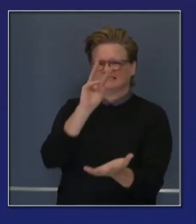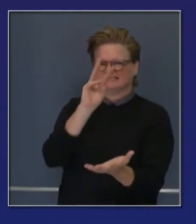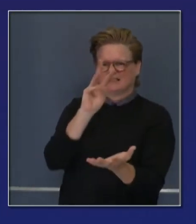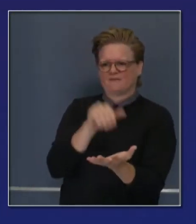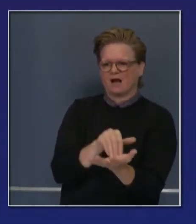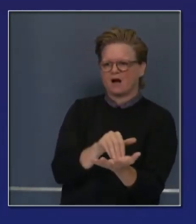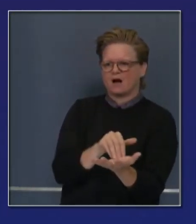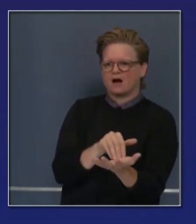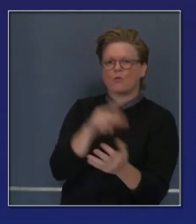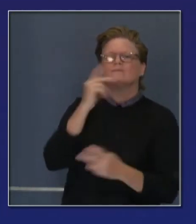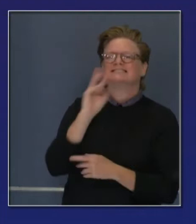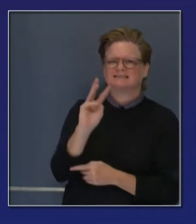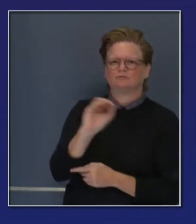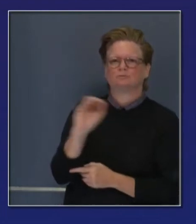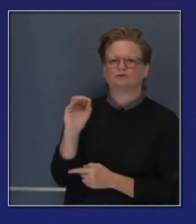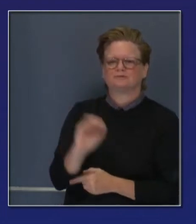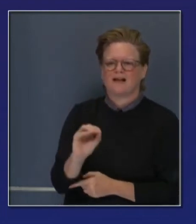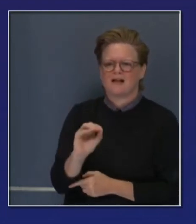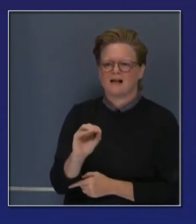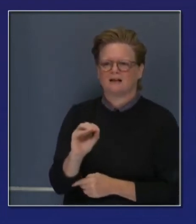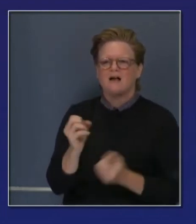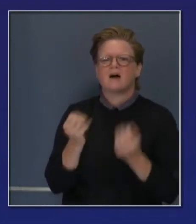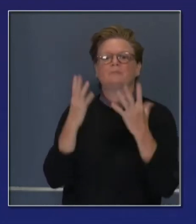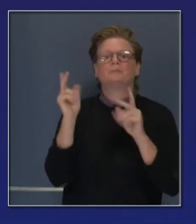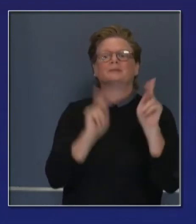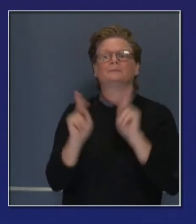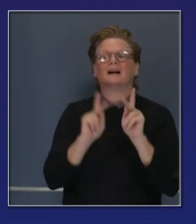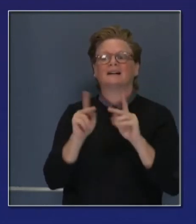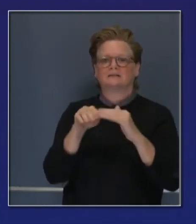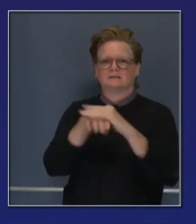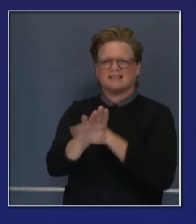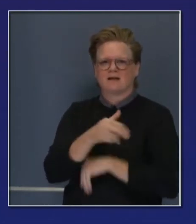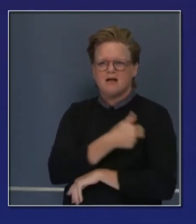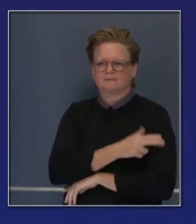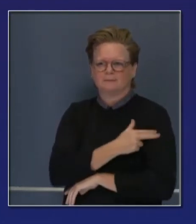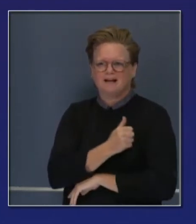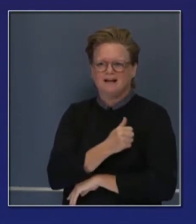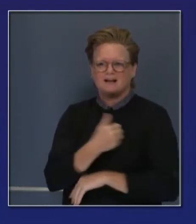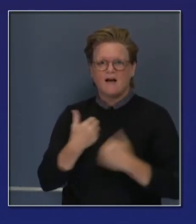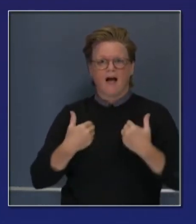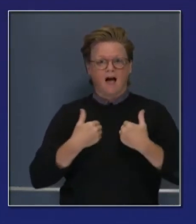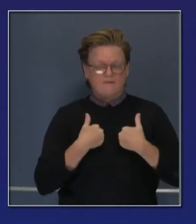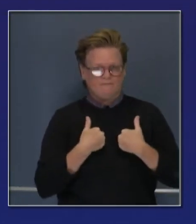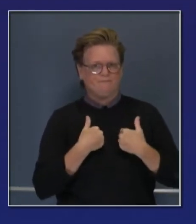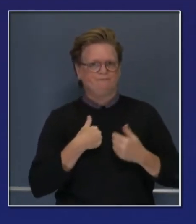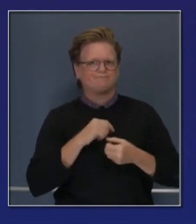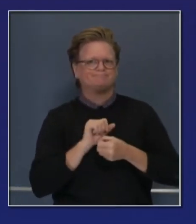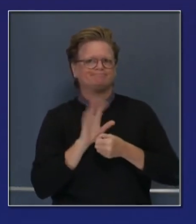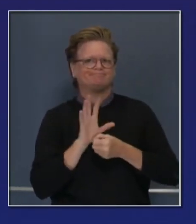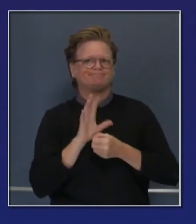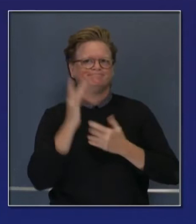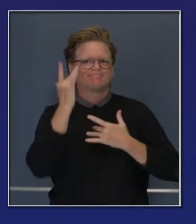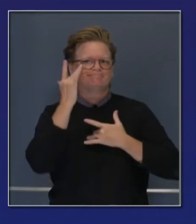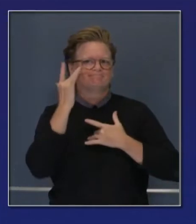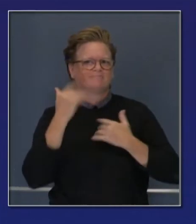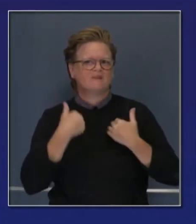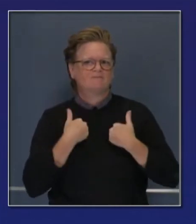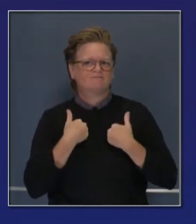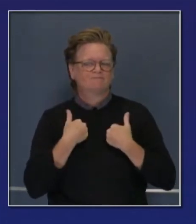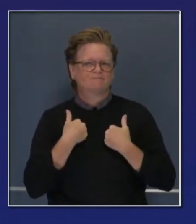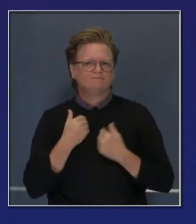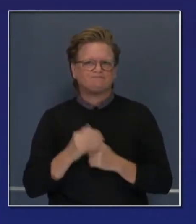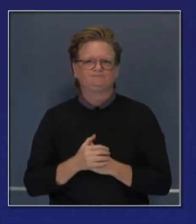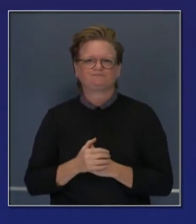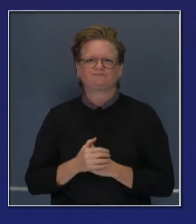total capacity, total number of people with COVID-19 as it relates to total number of beds within our hospital system represents